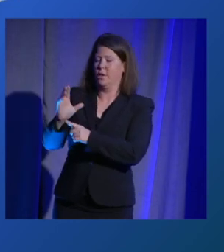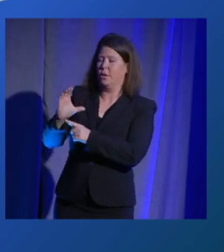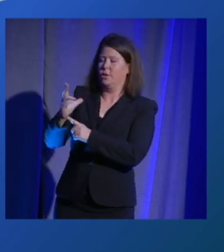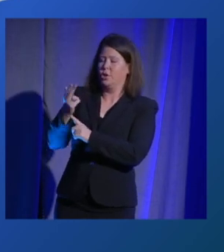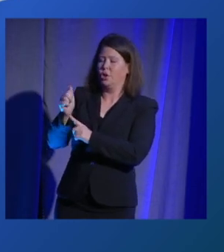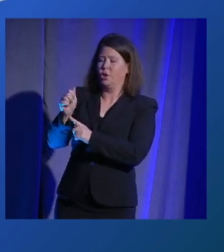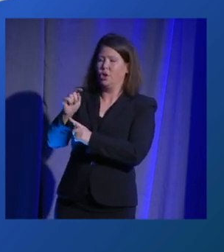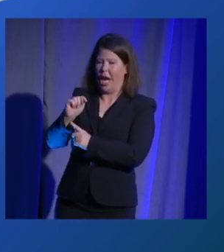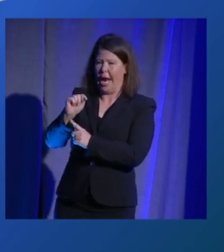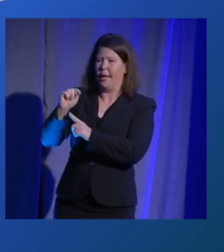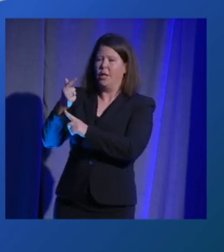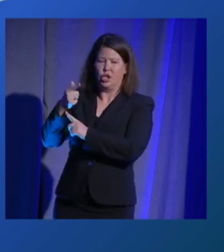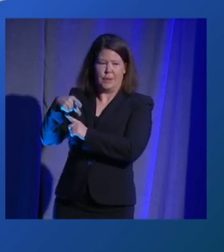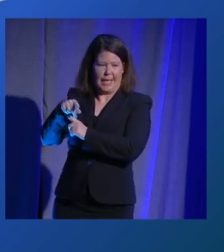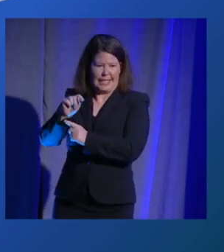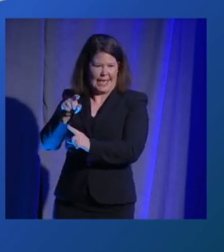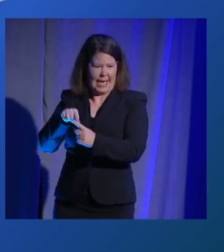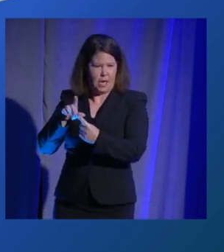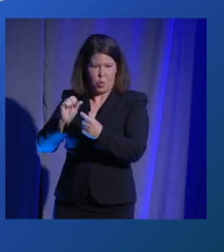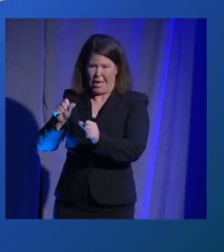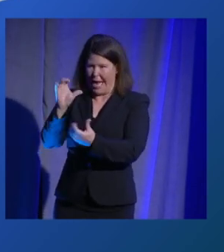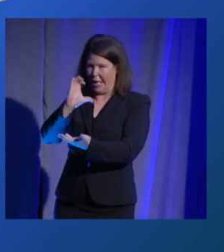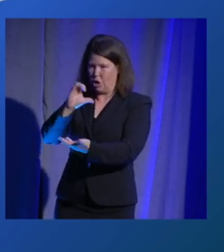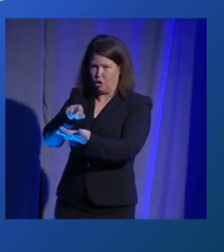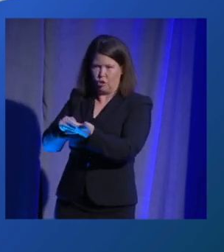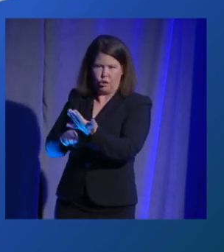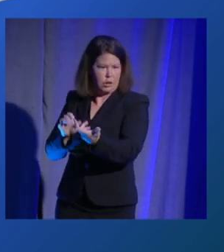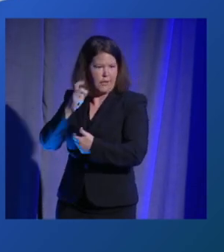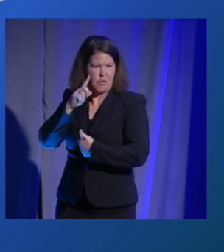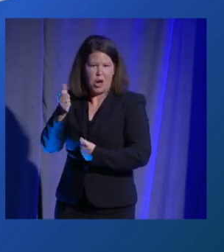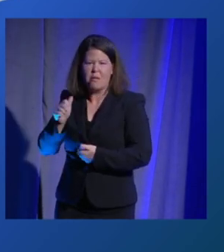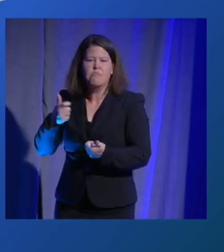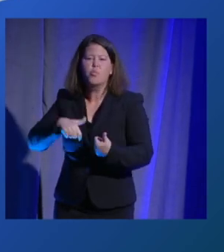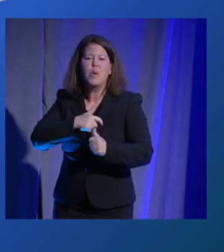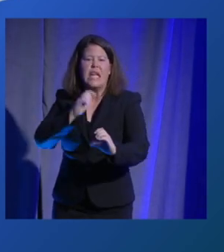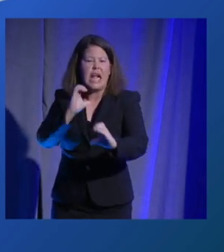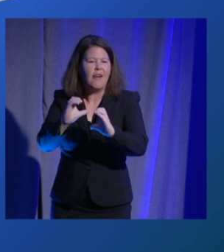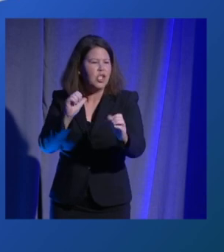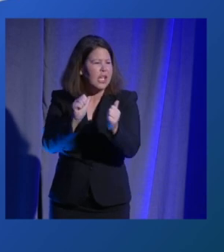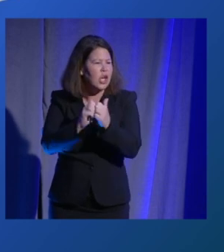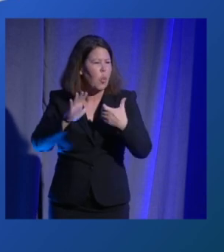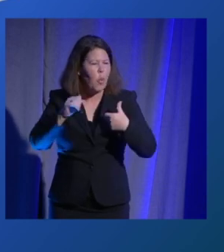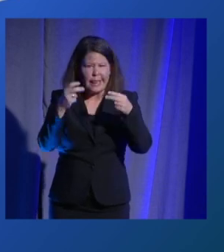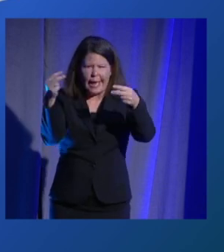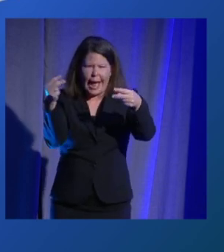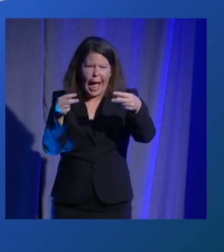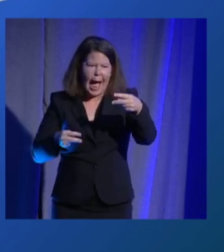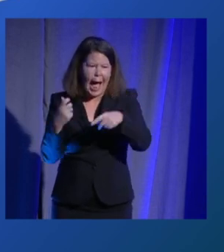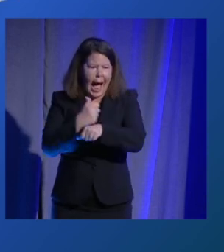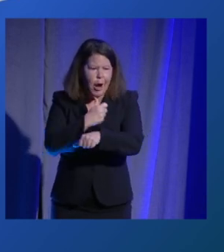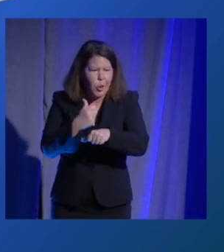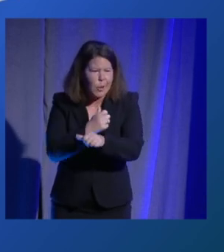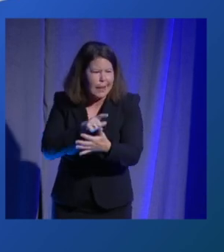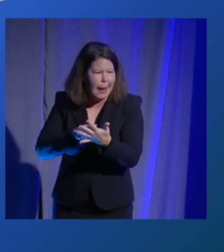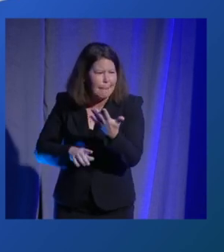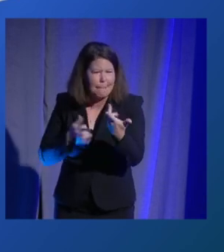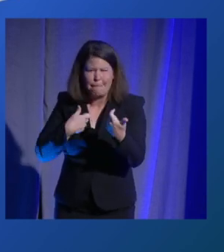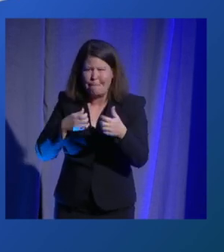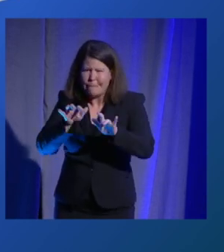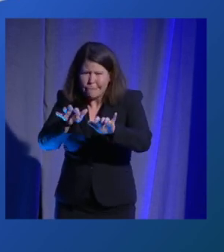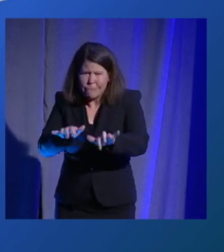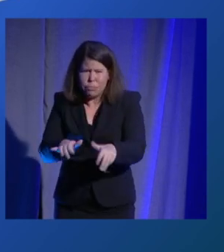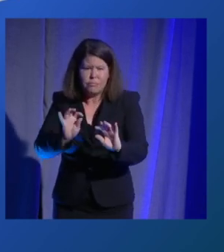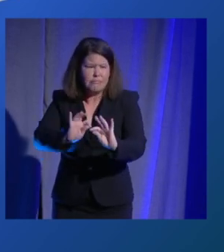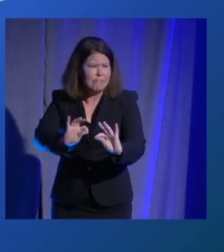or individuals we are having conversations with algorithms to inform potential possib